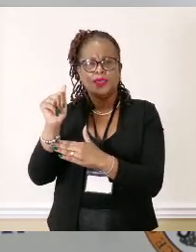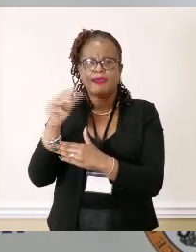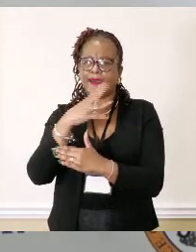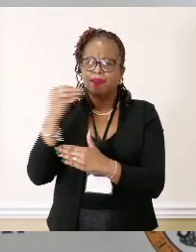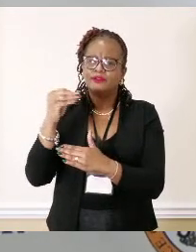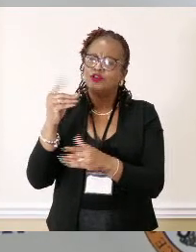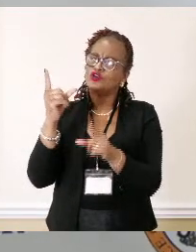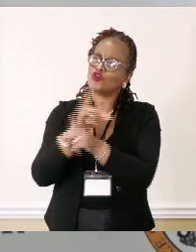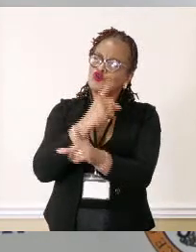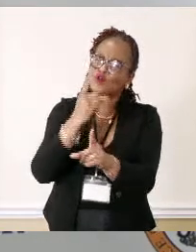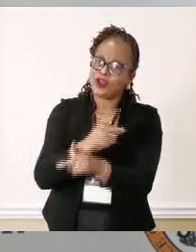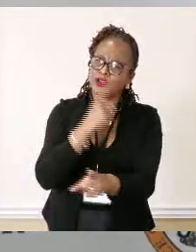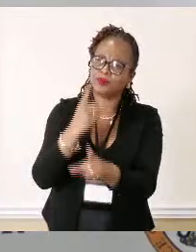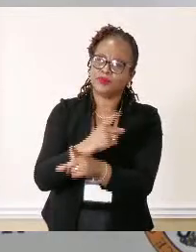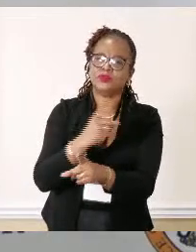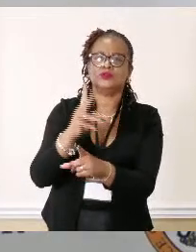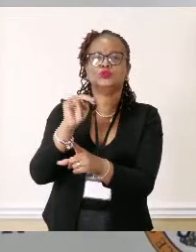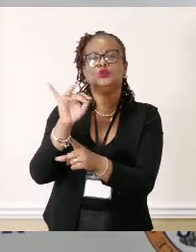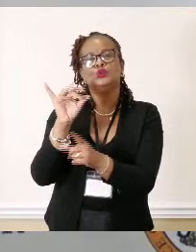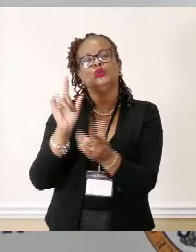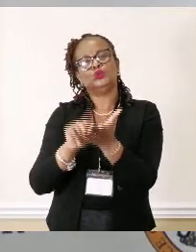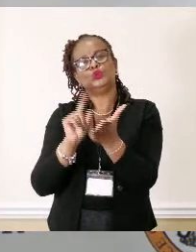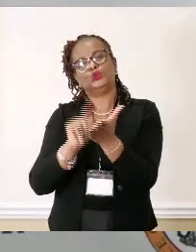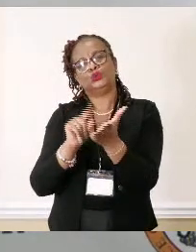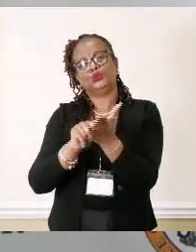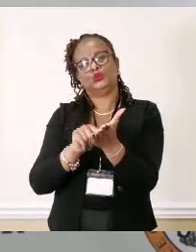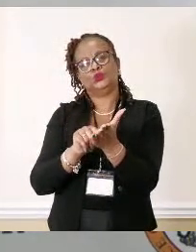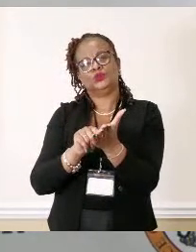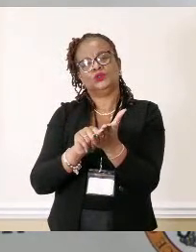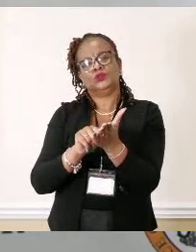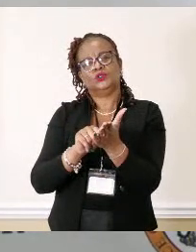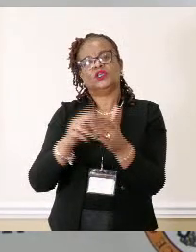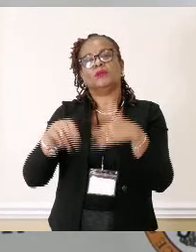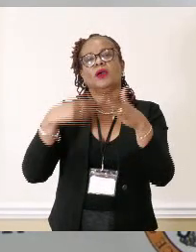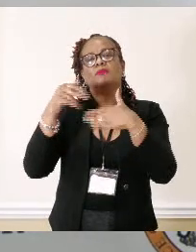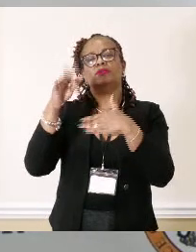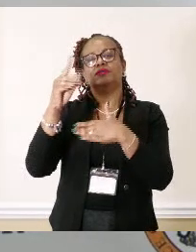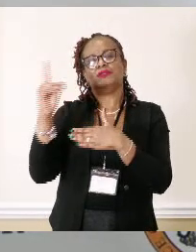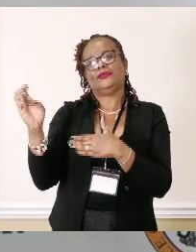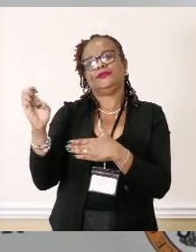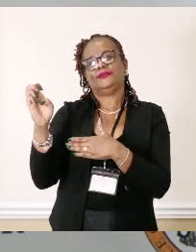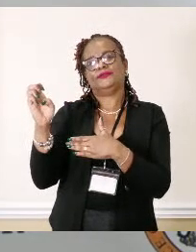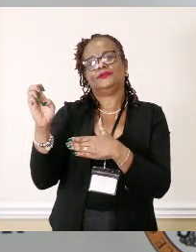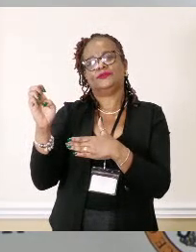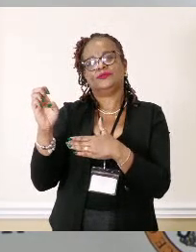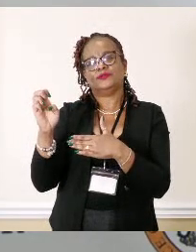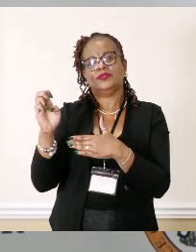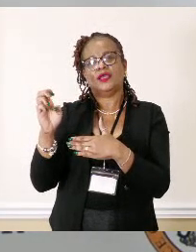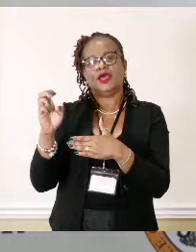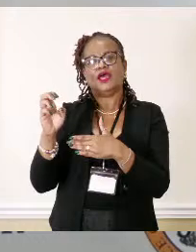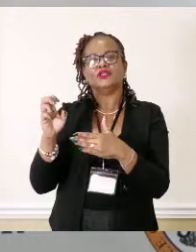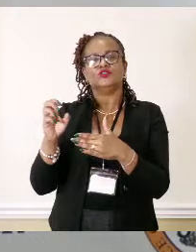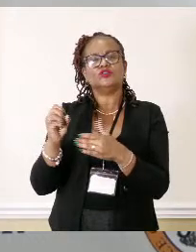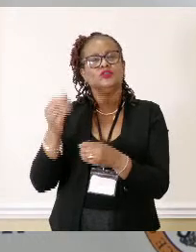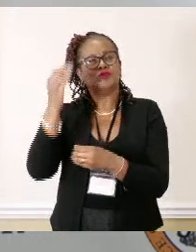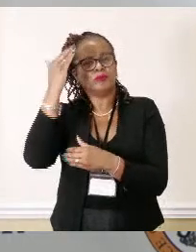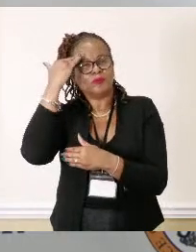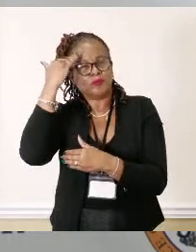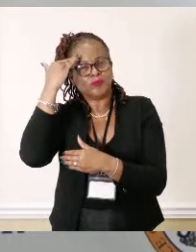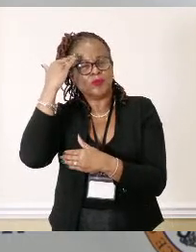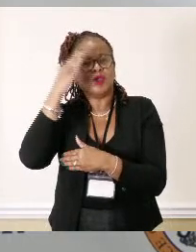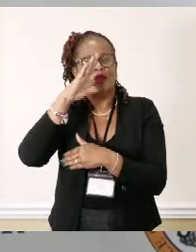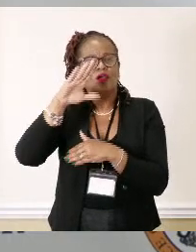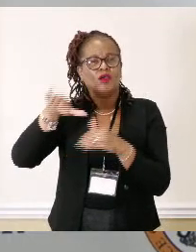credible news sources to keep up to date and properly informed about